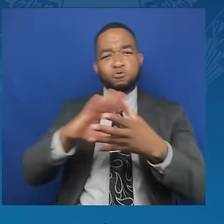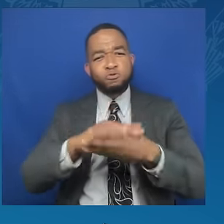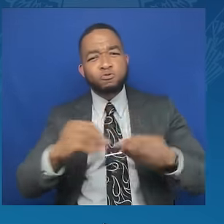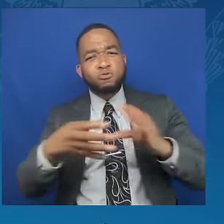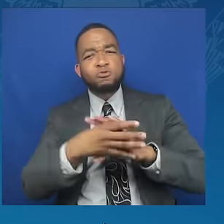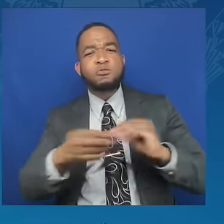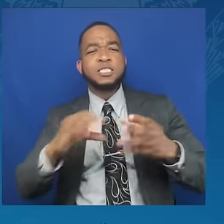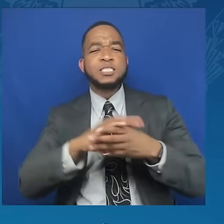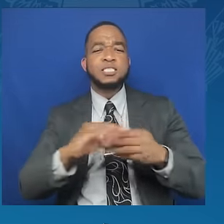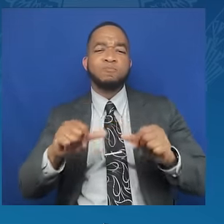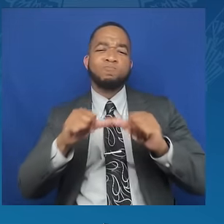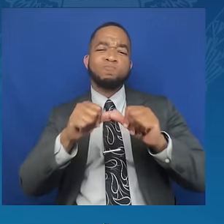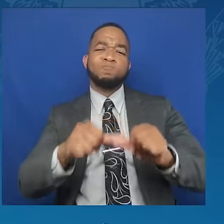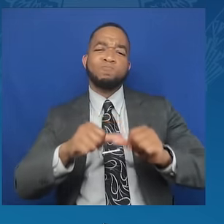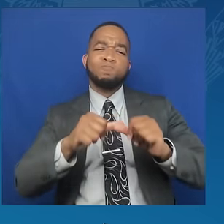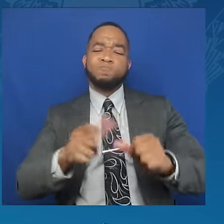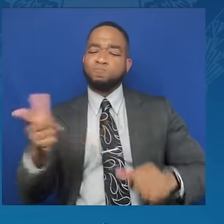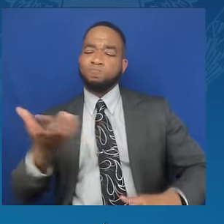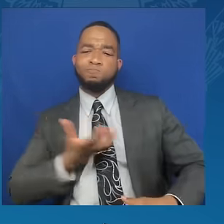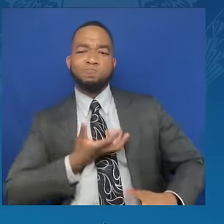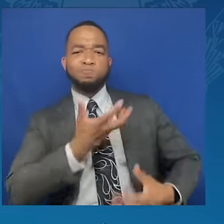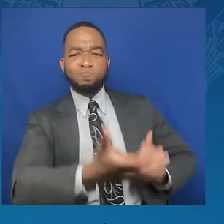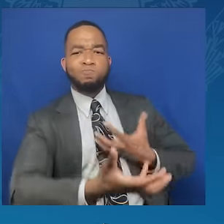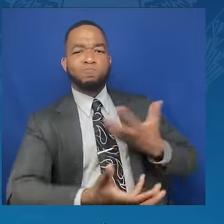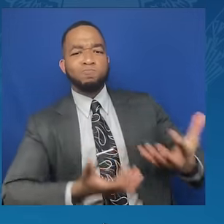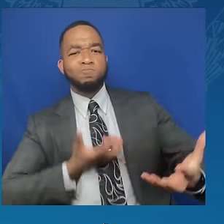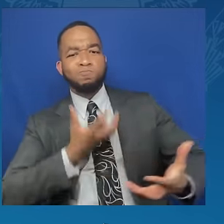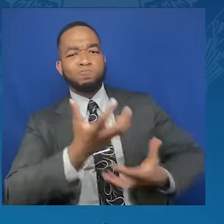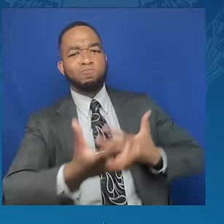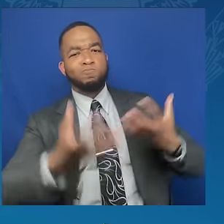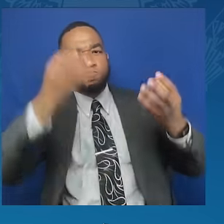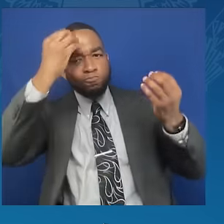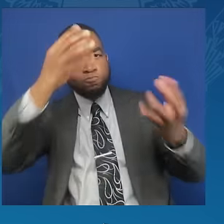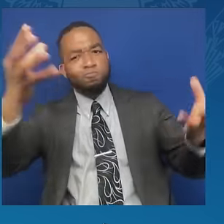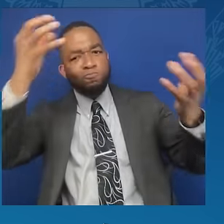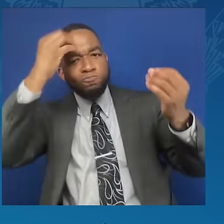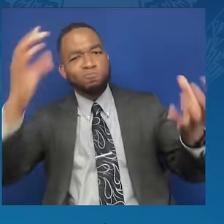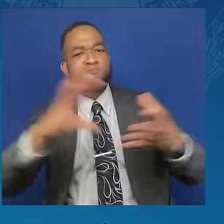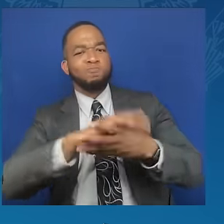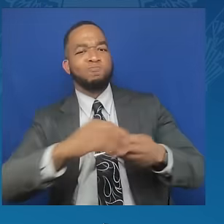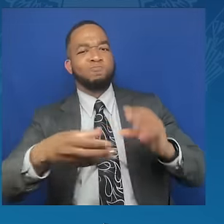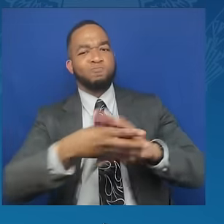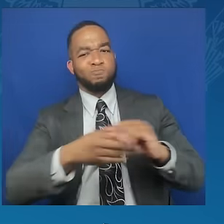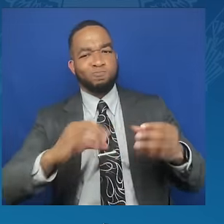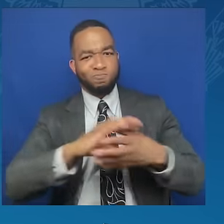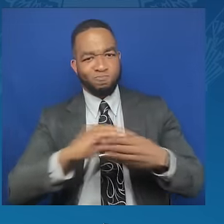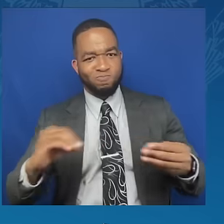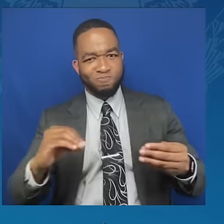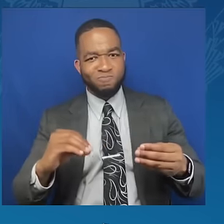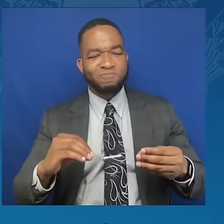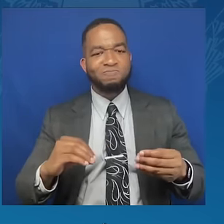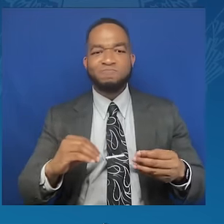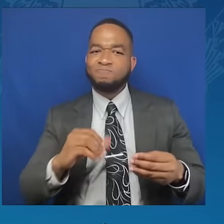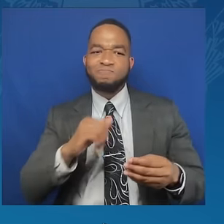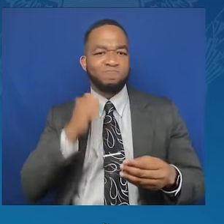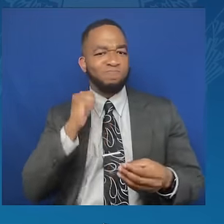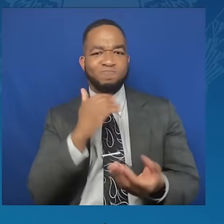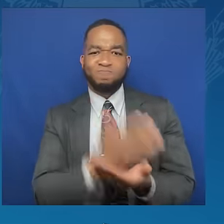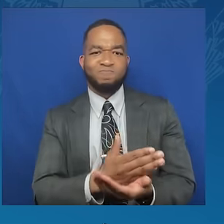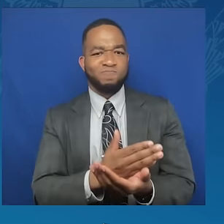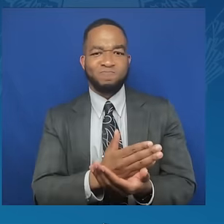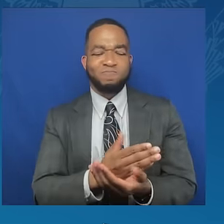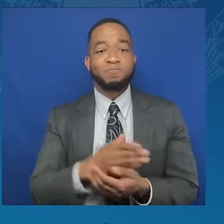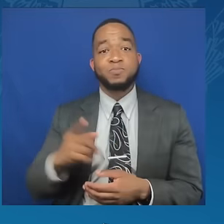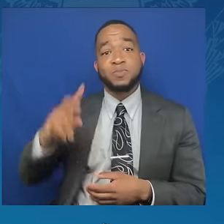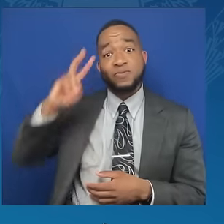Follow the example of Vice President Harris and take it one step further.